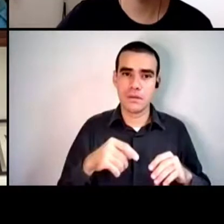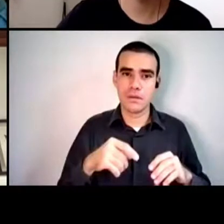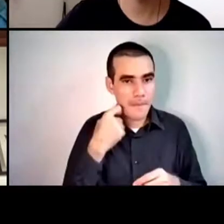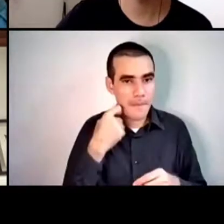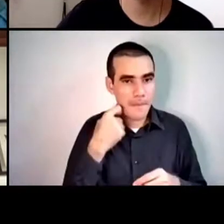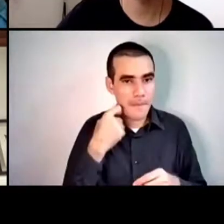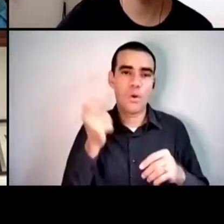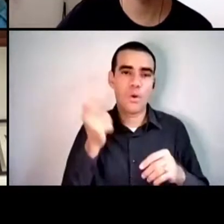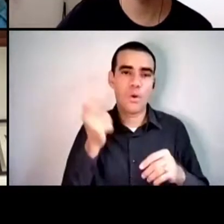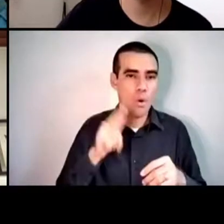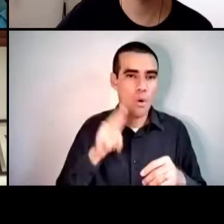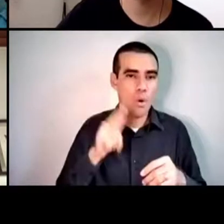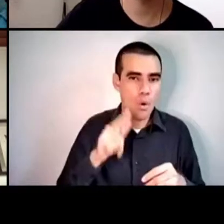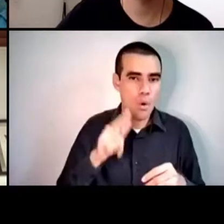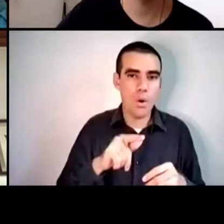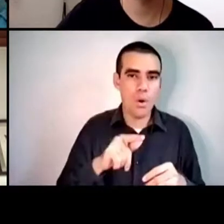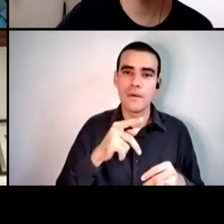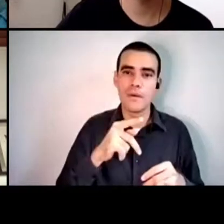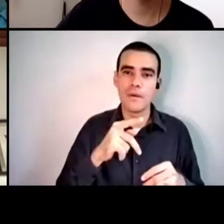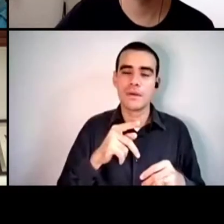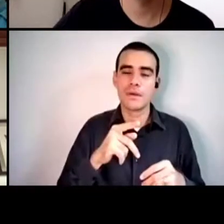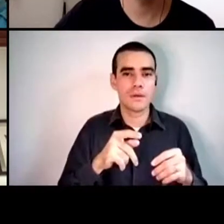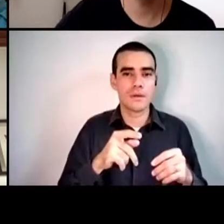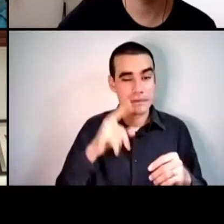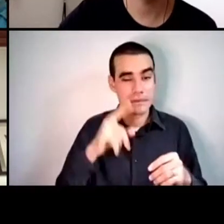to do it in captivity, which is a challenge.